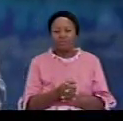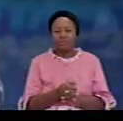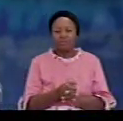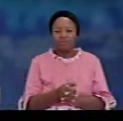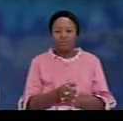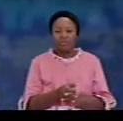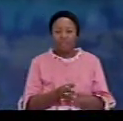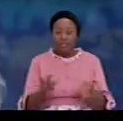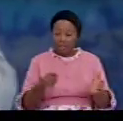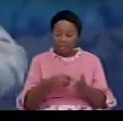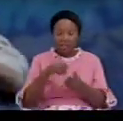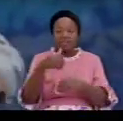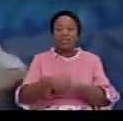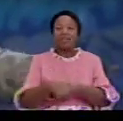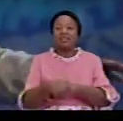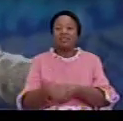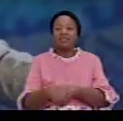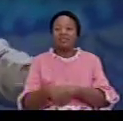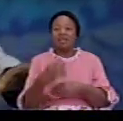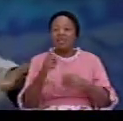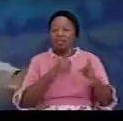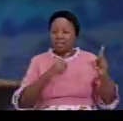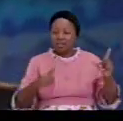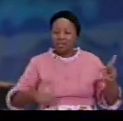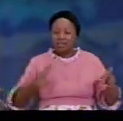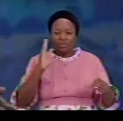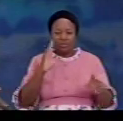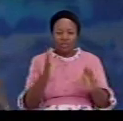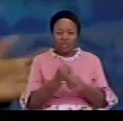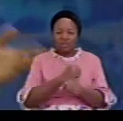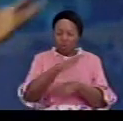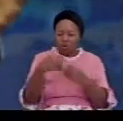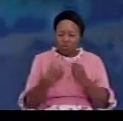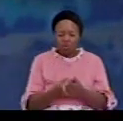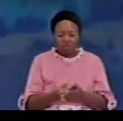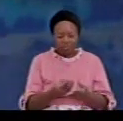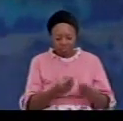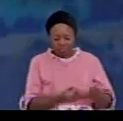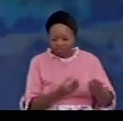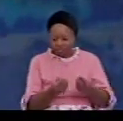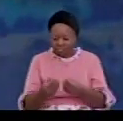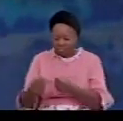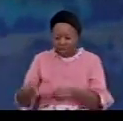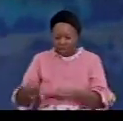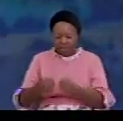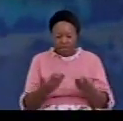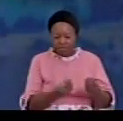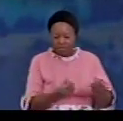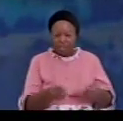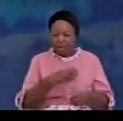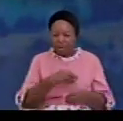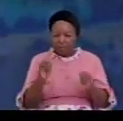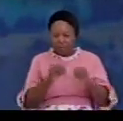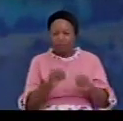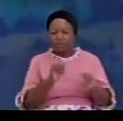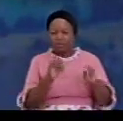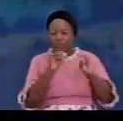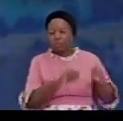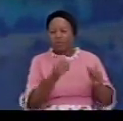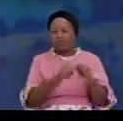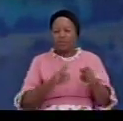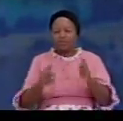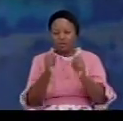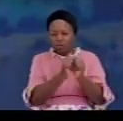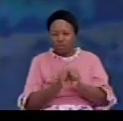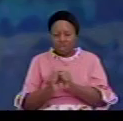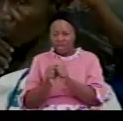This night, the Lord will take all the broken pieces, He'll join everything together, He'll build your life again